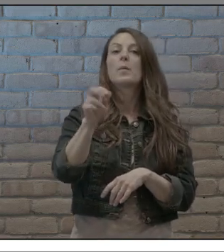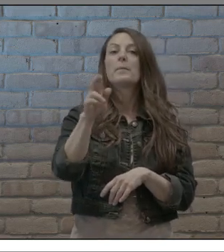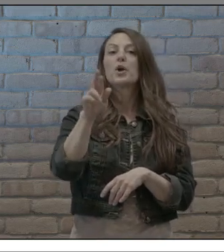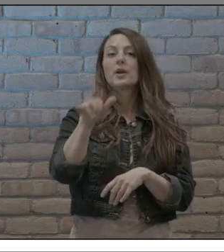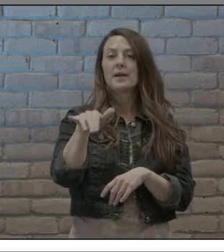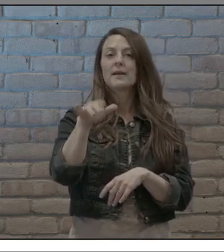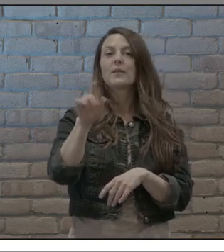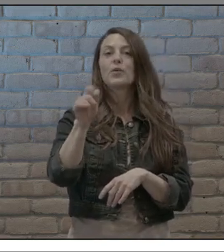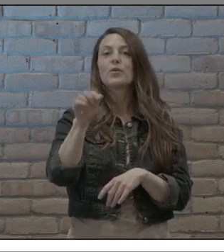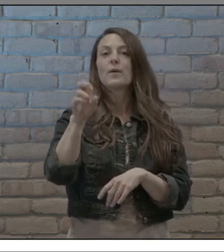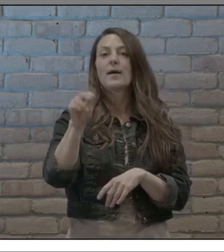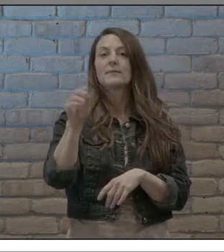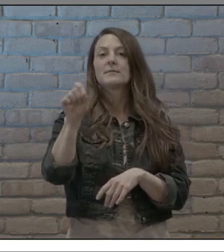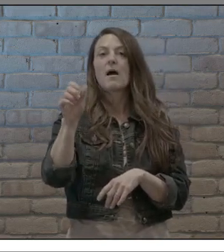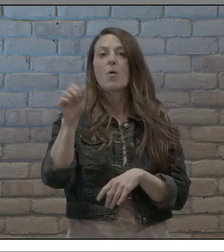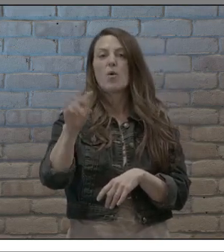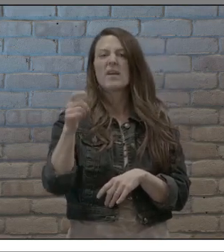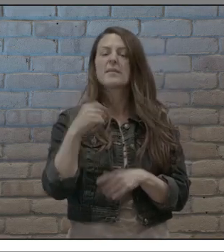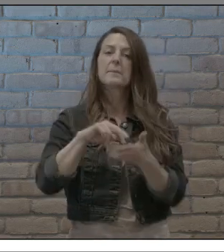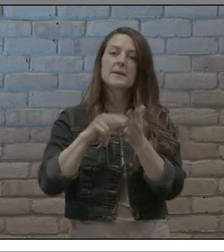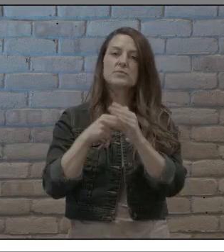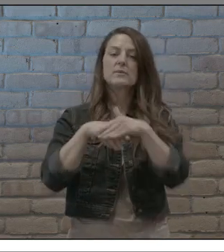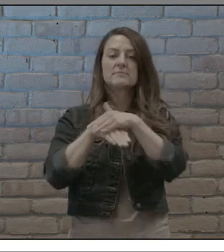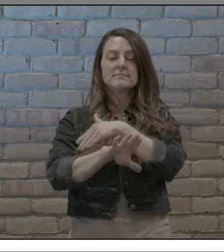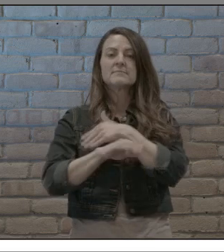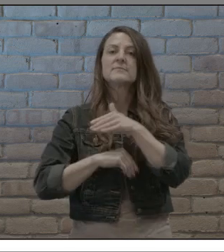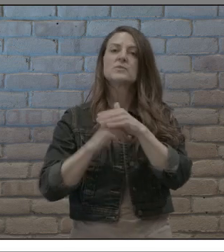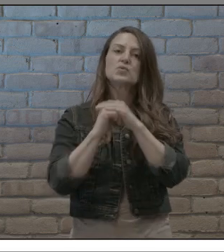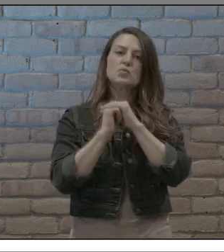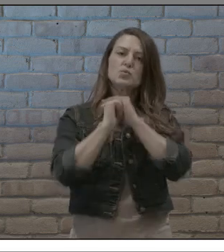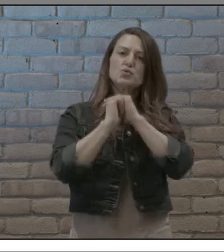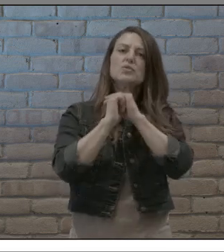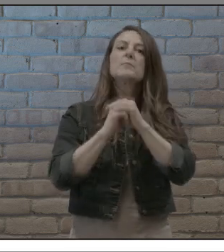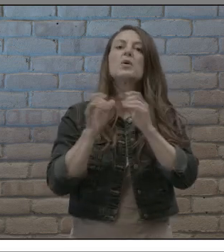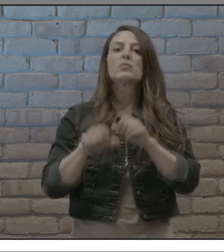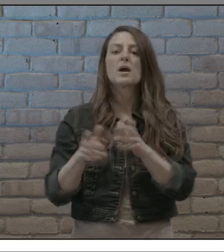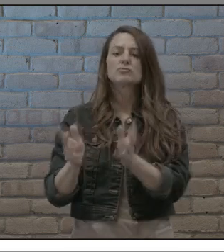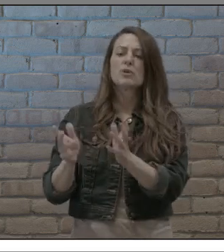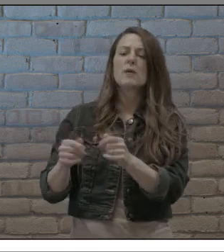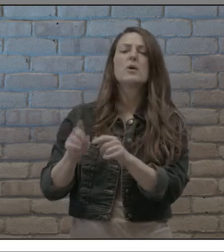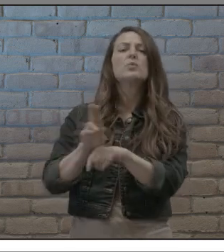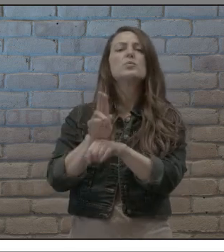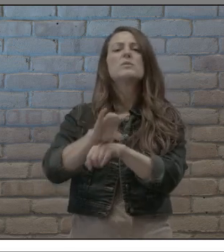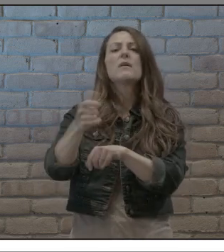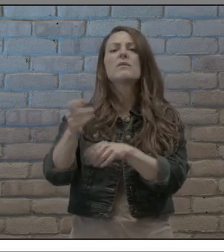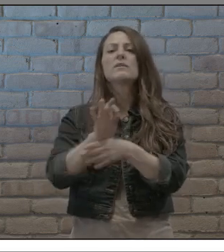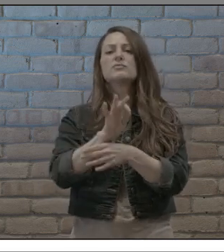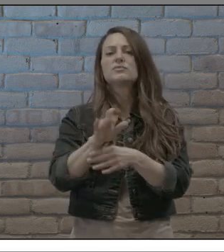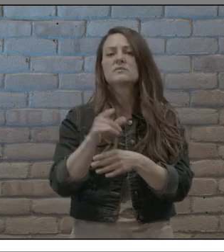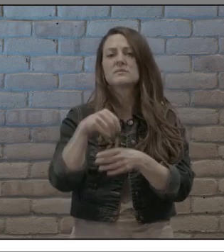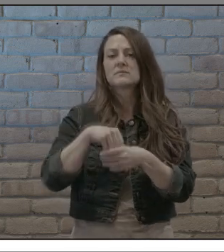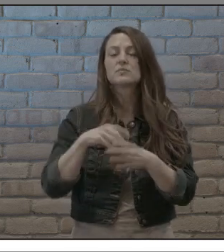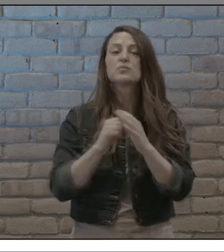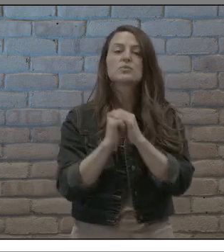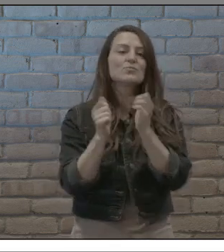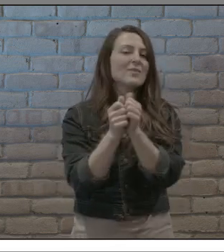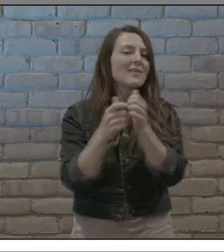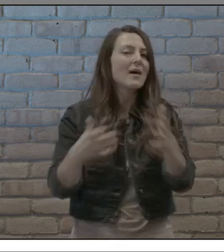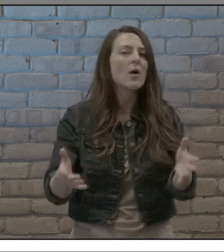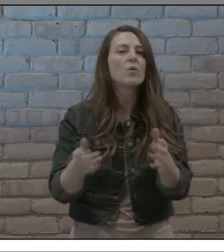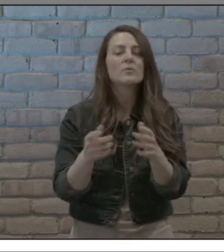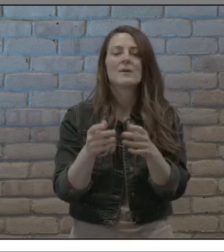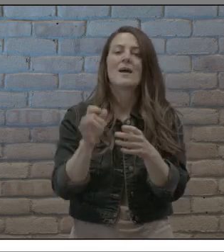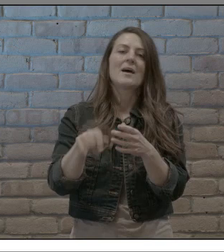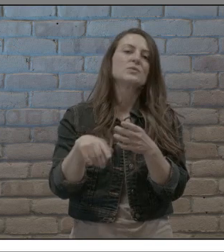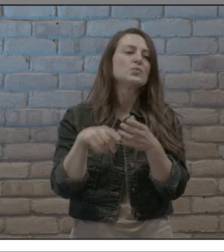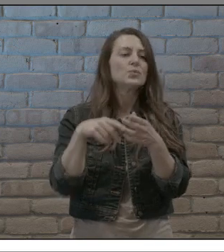into worship with us and to allows you to be able to jump into the chat and use the other functions of worship without having to fill out that name tag,